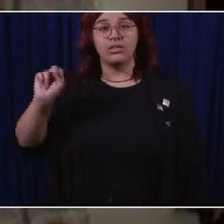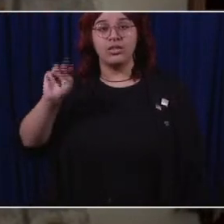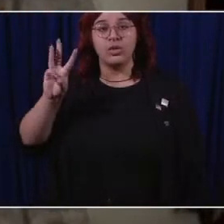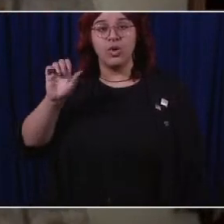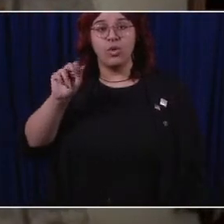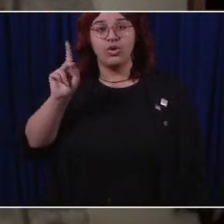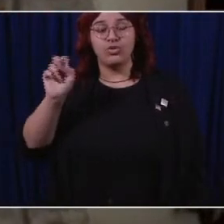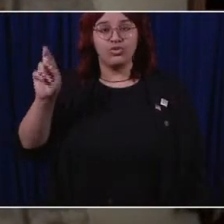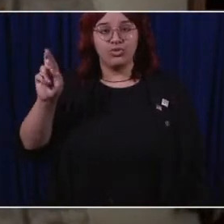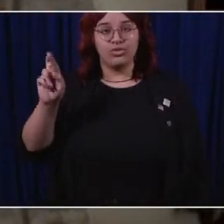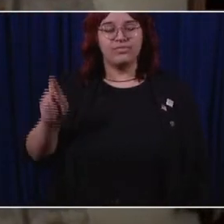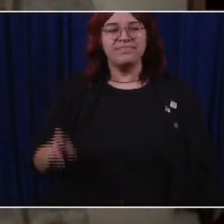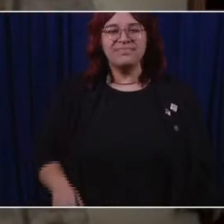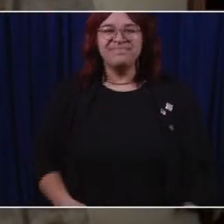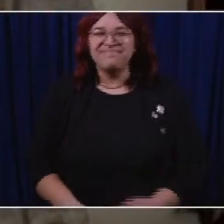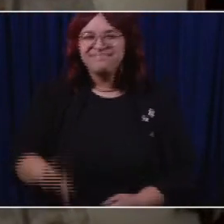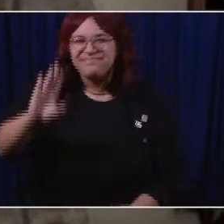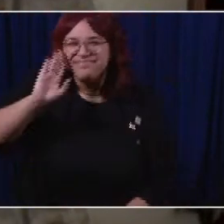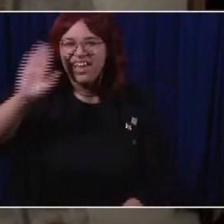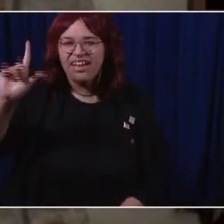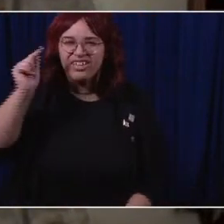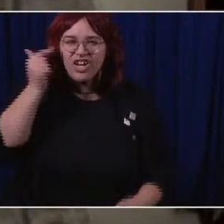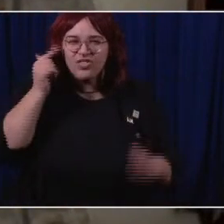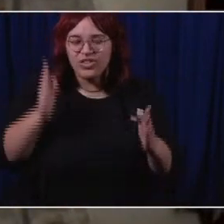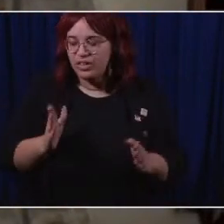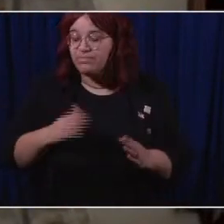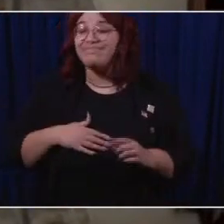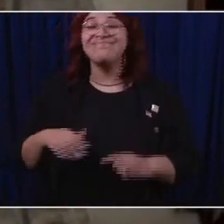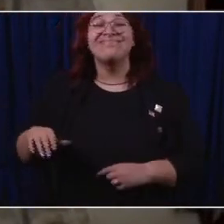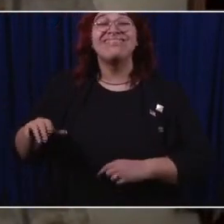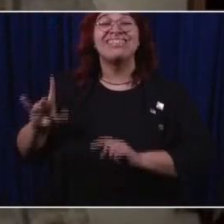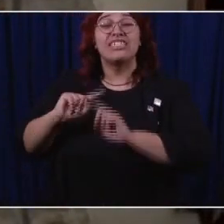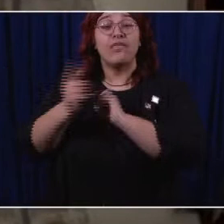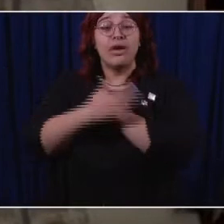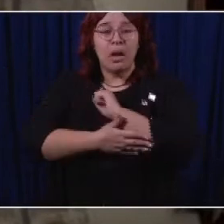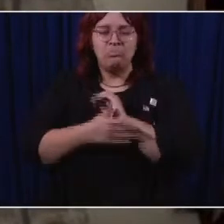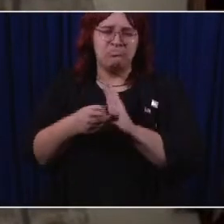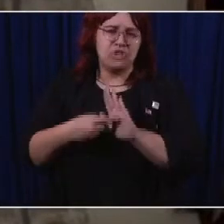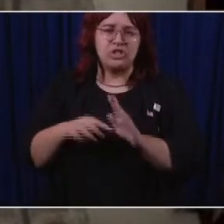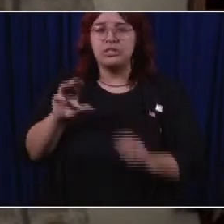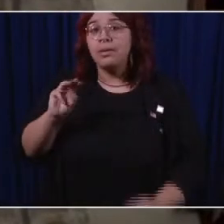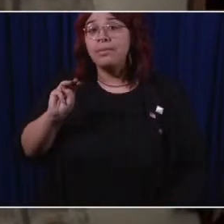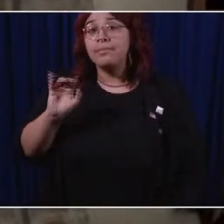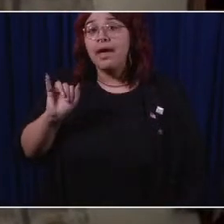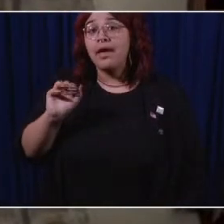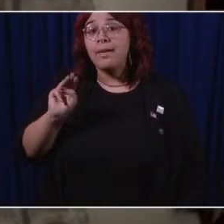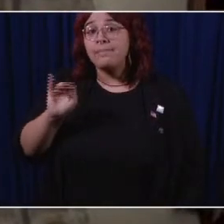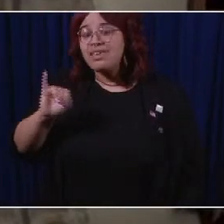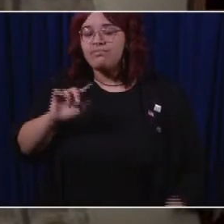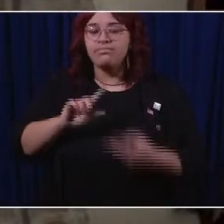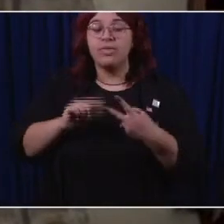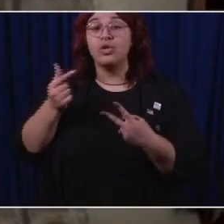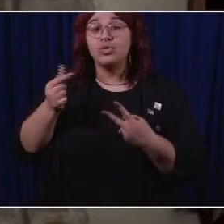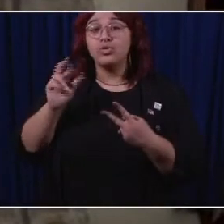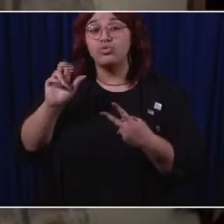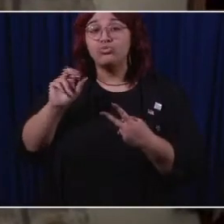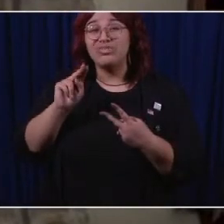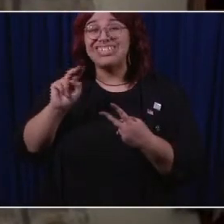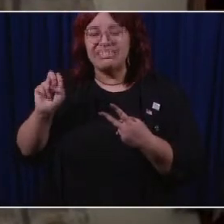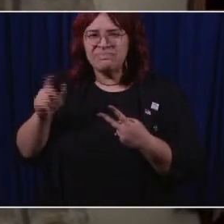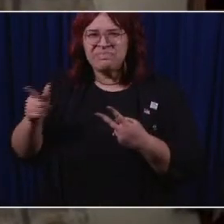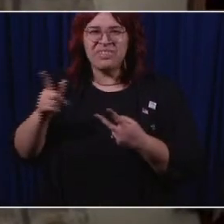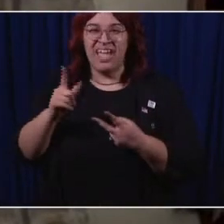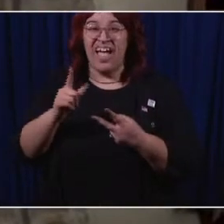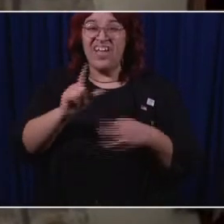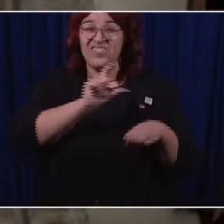Hello, Governor. Counties in Ohio like Miami and Greene are dealing with a vaccine shortage. In fact, Miami County told us yesterday